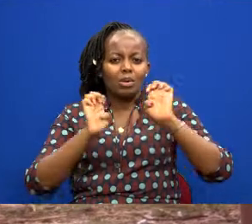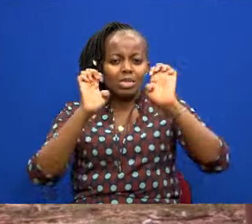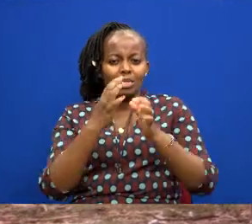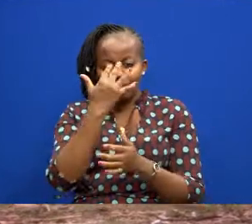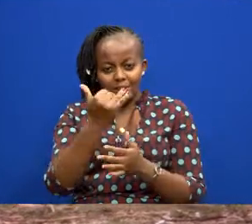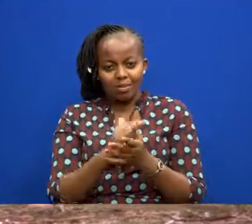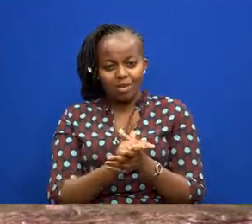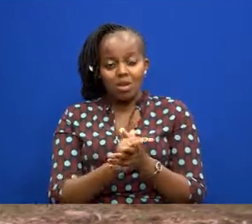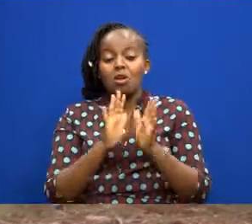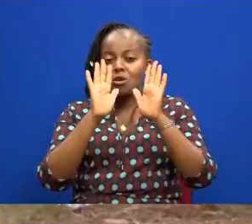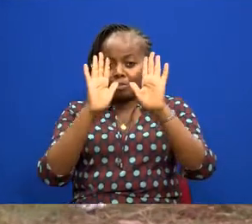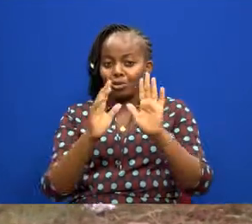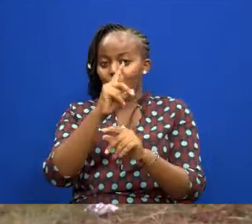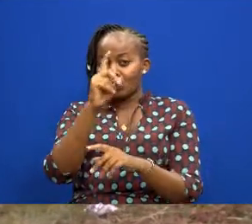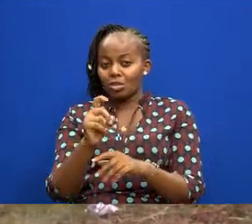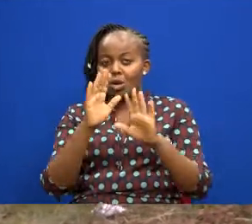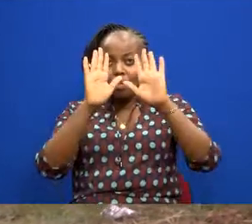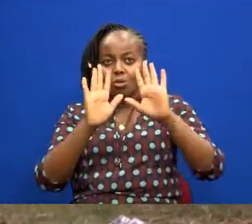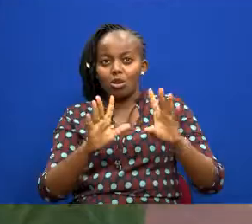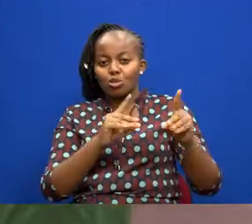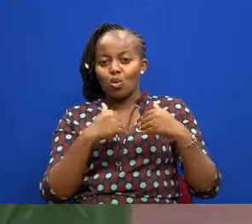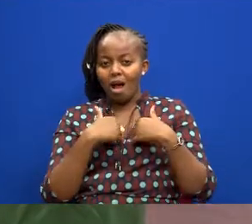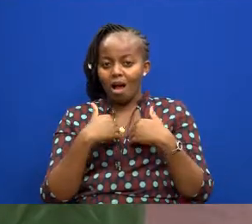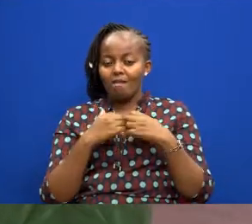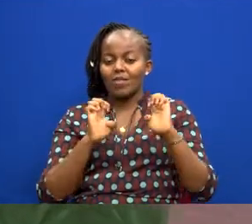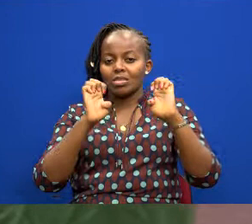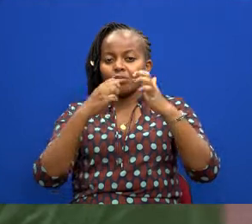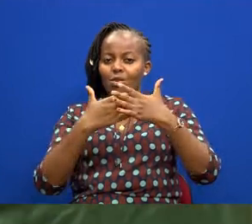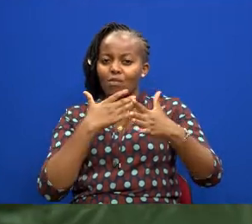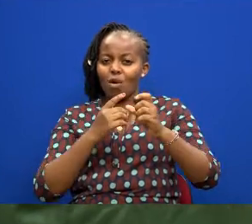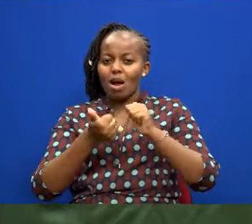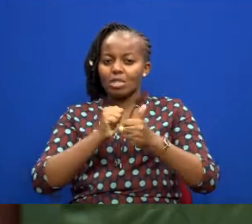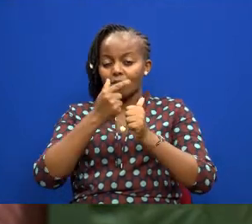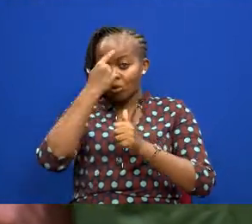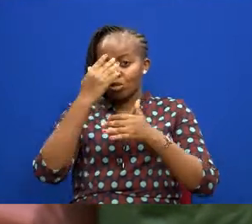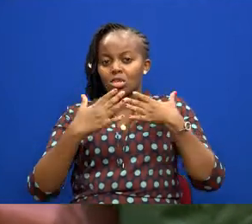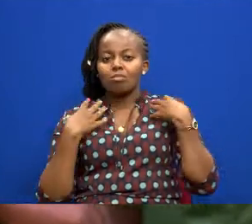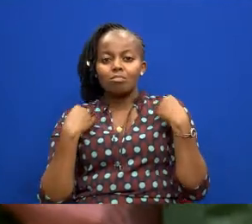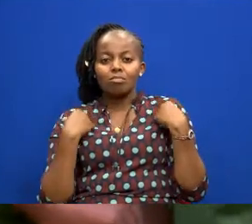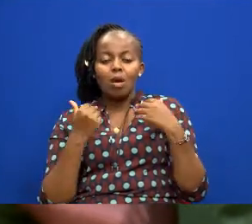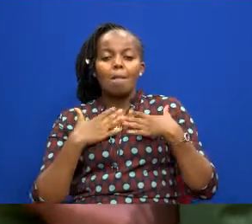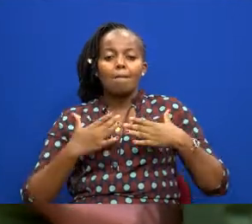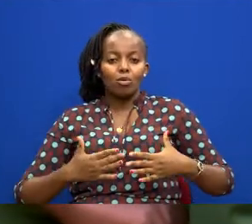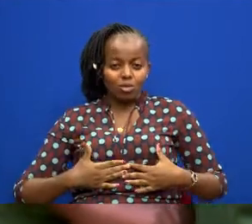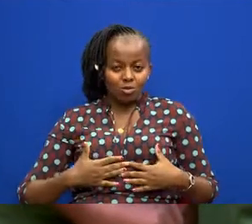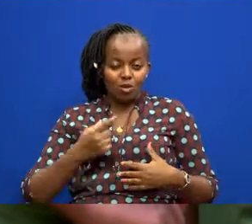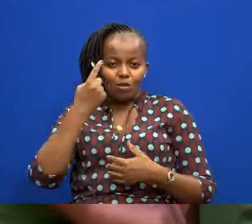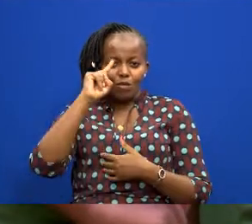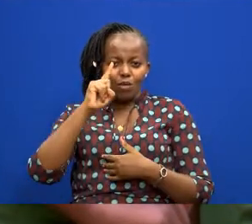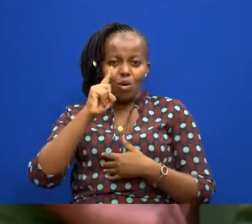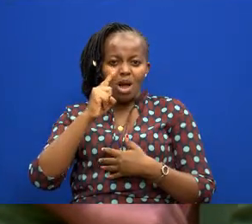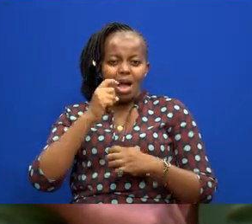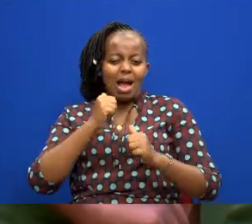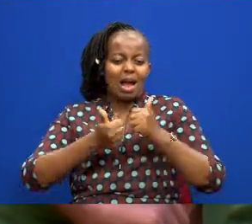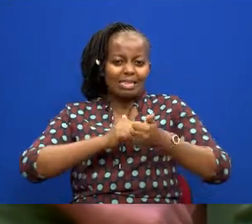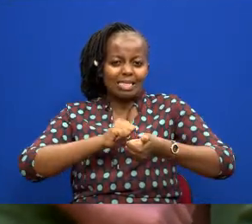is important to do a warm-up because it prepares your body for a vigorous exercise